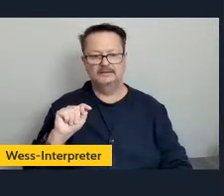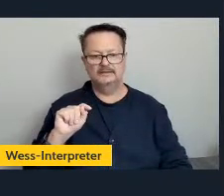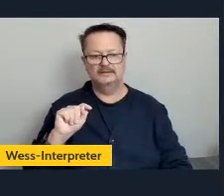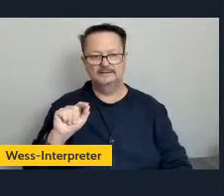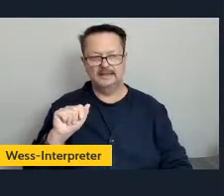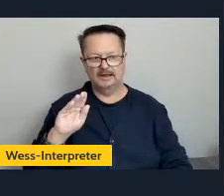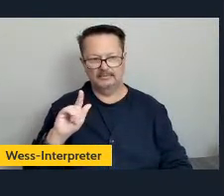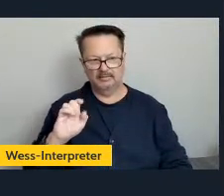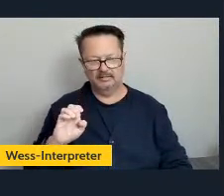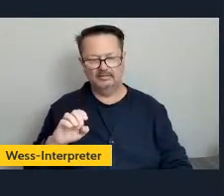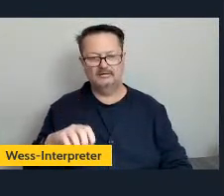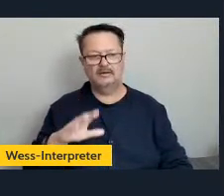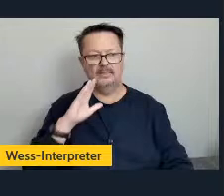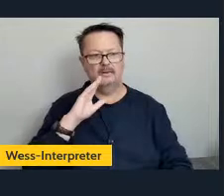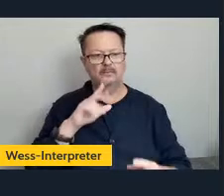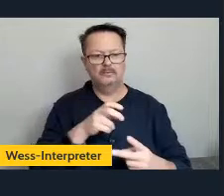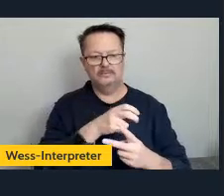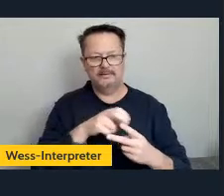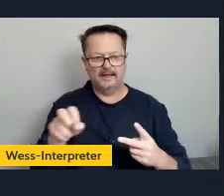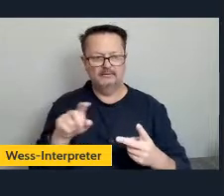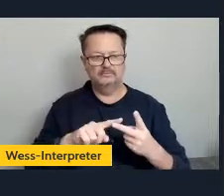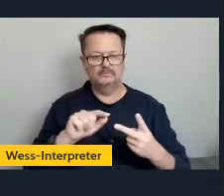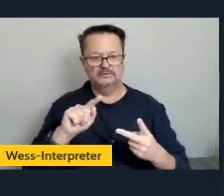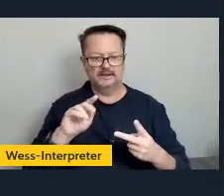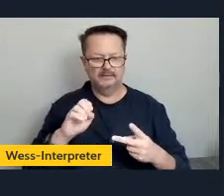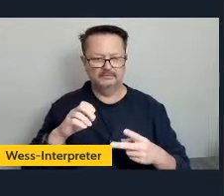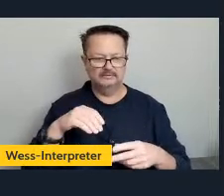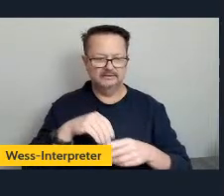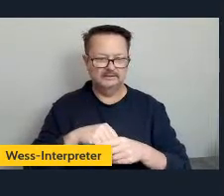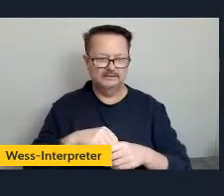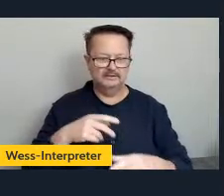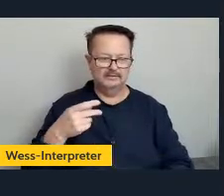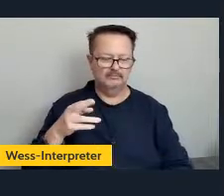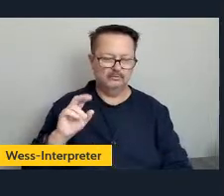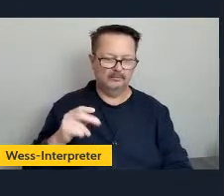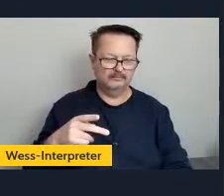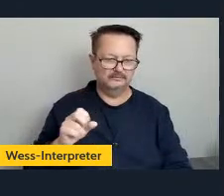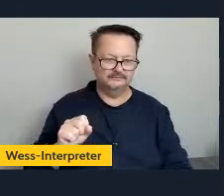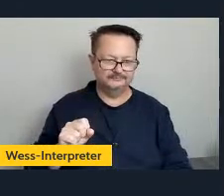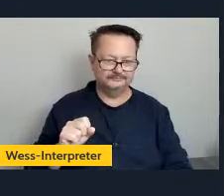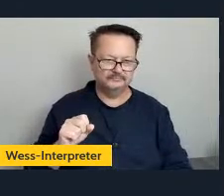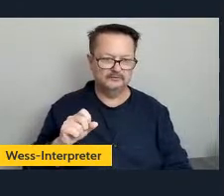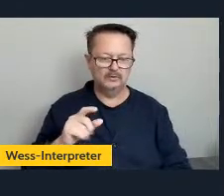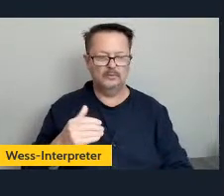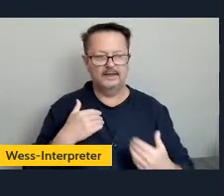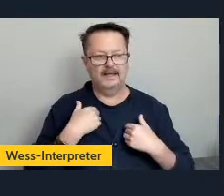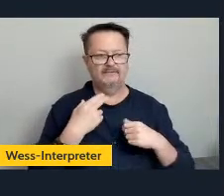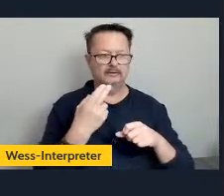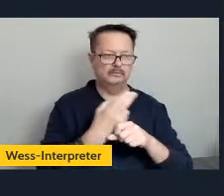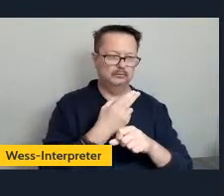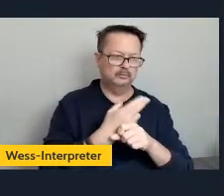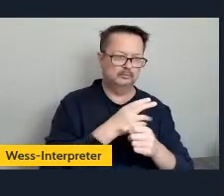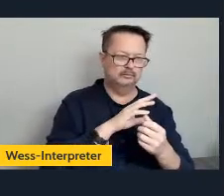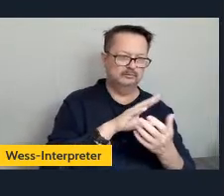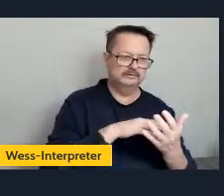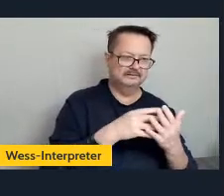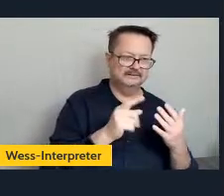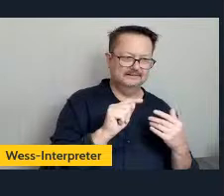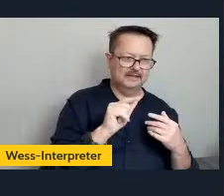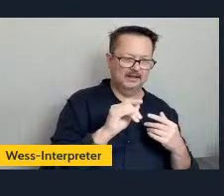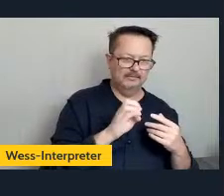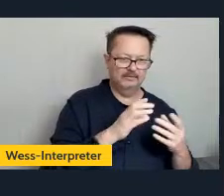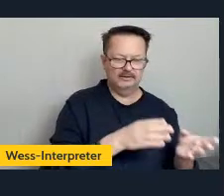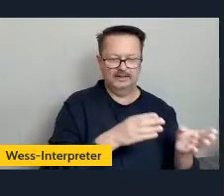to tables like this in props. Yeah, so we have the user table, and this is the event